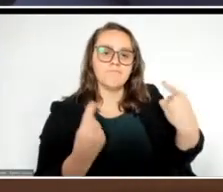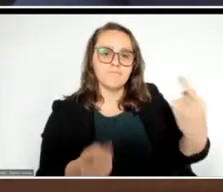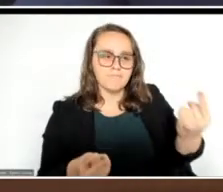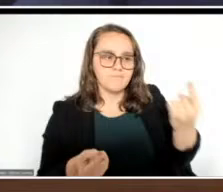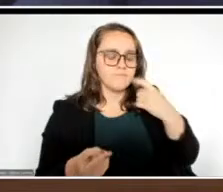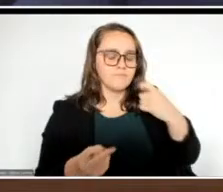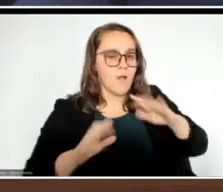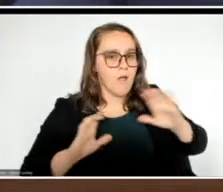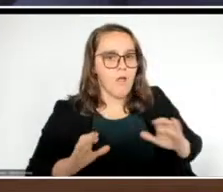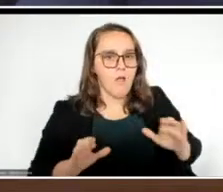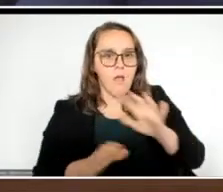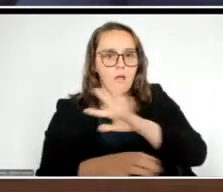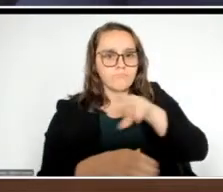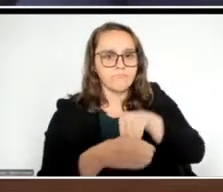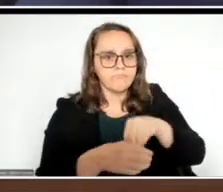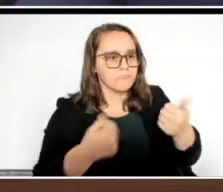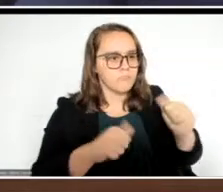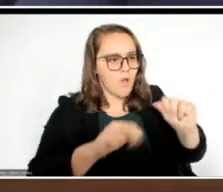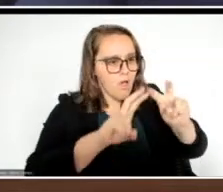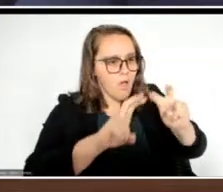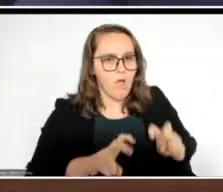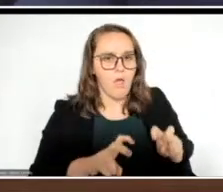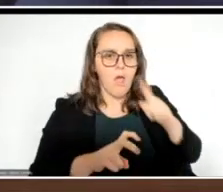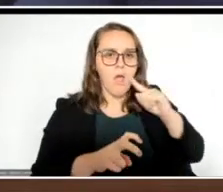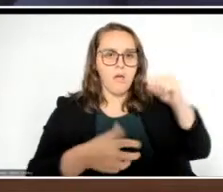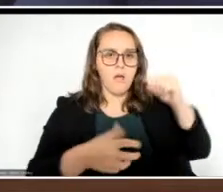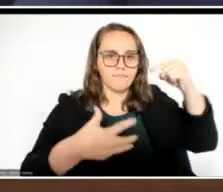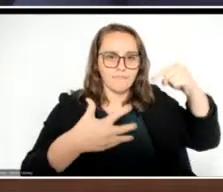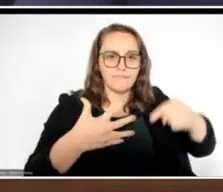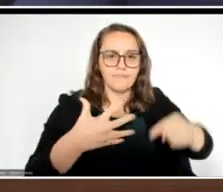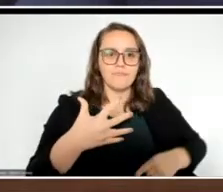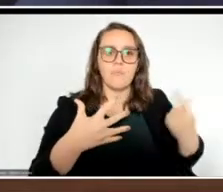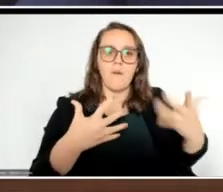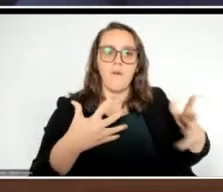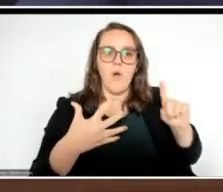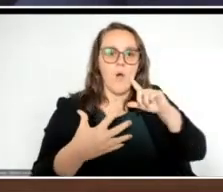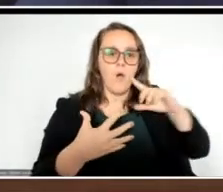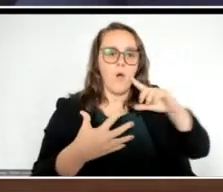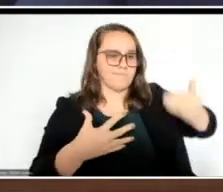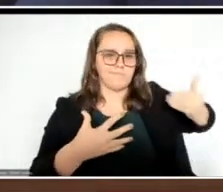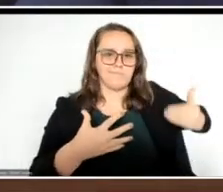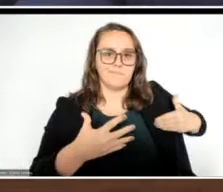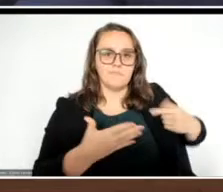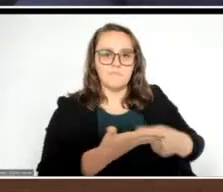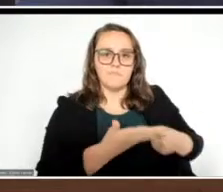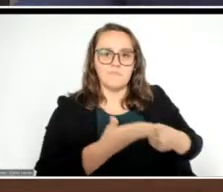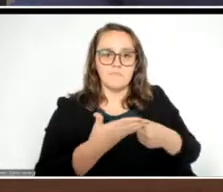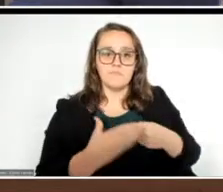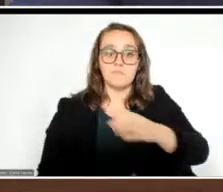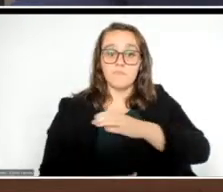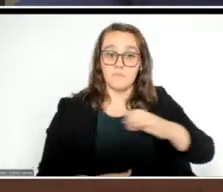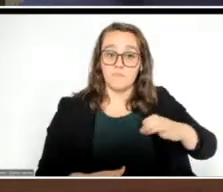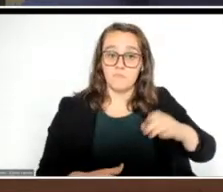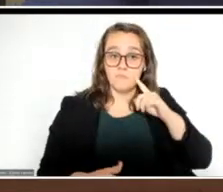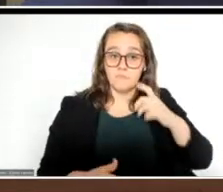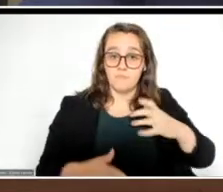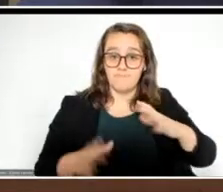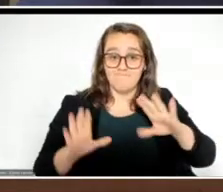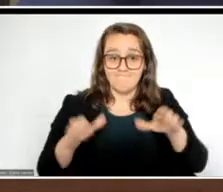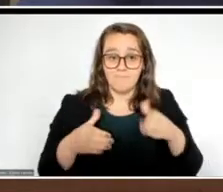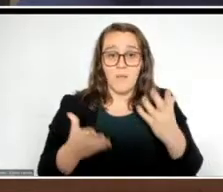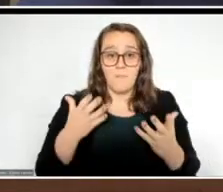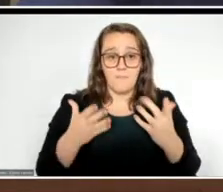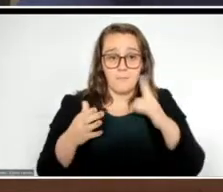identified in our prior hearings. Our committee may ultimately decide to make a series of criminal referrals to the Department of